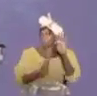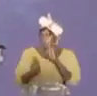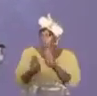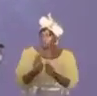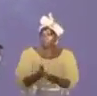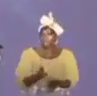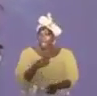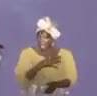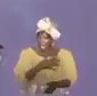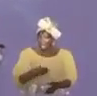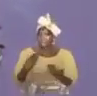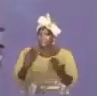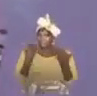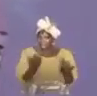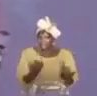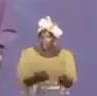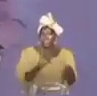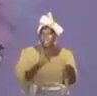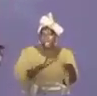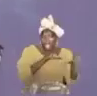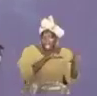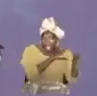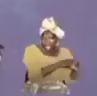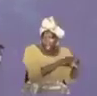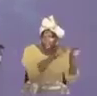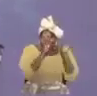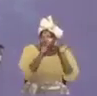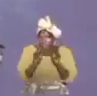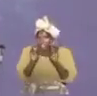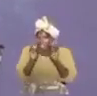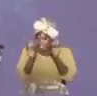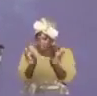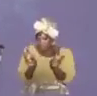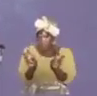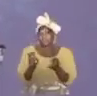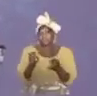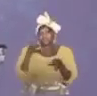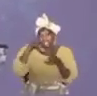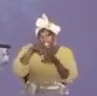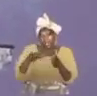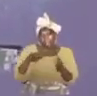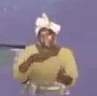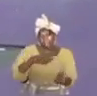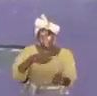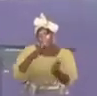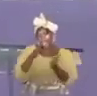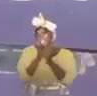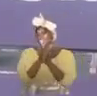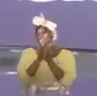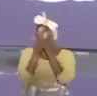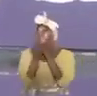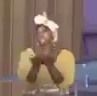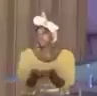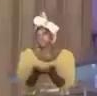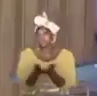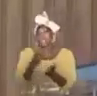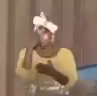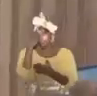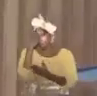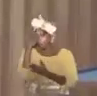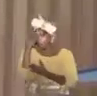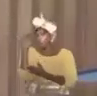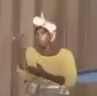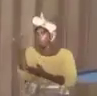to incorporate that in my notes. I thought it was very important. Before we begin to talk about entering rest, it's important we have a